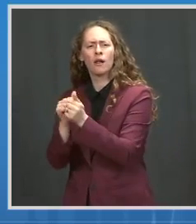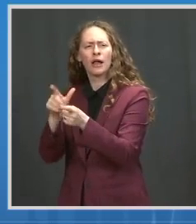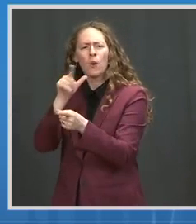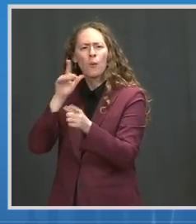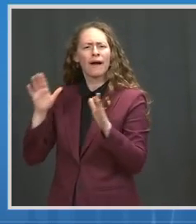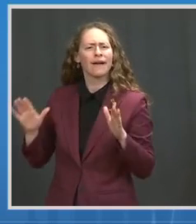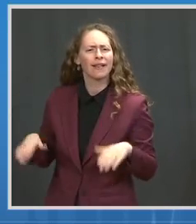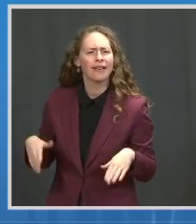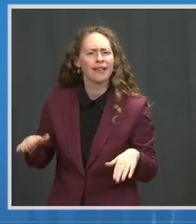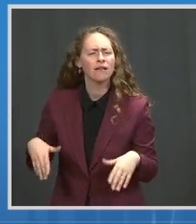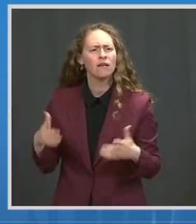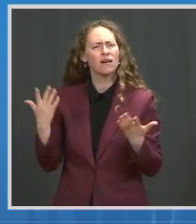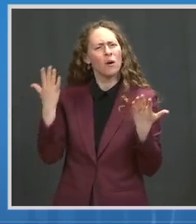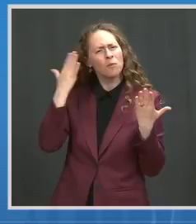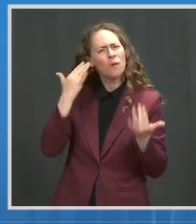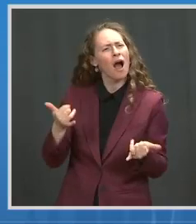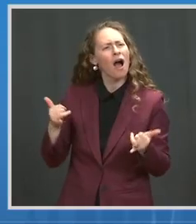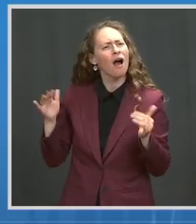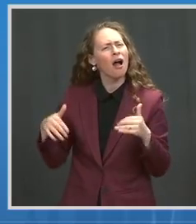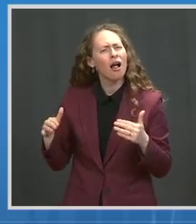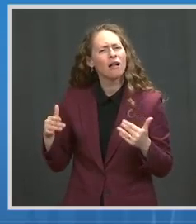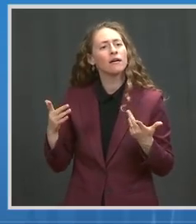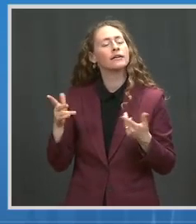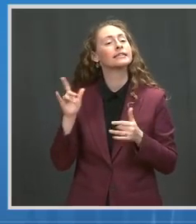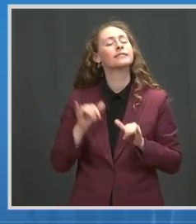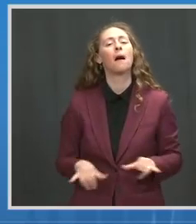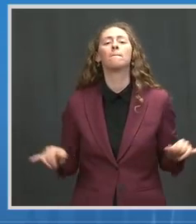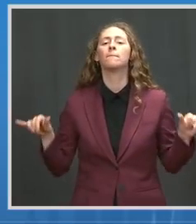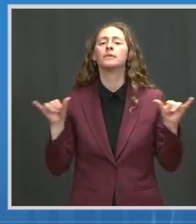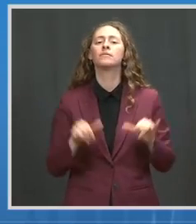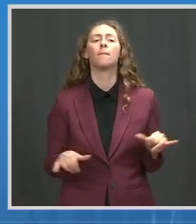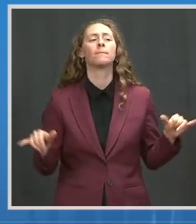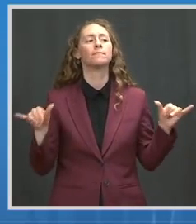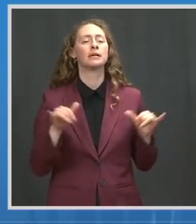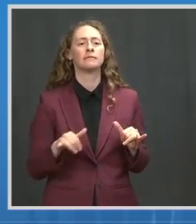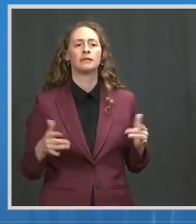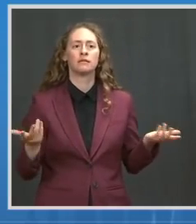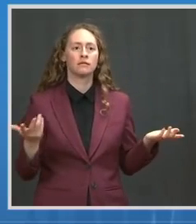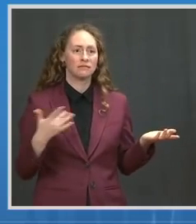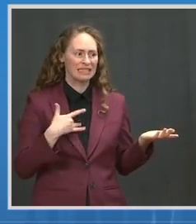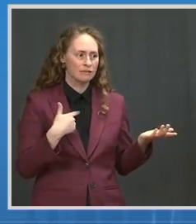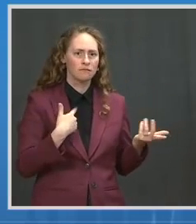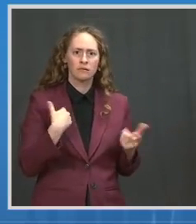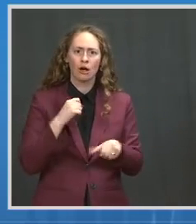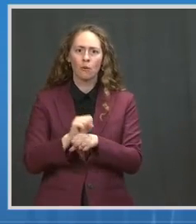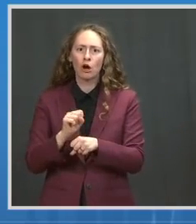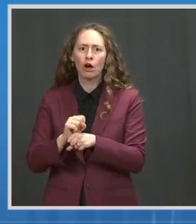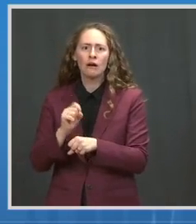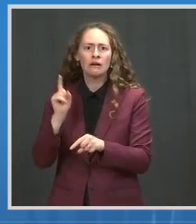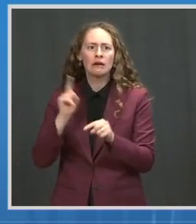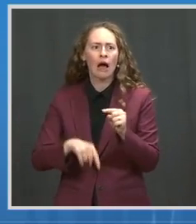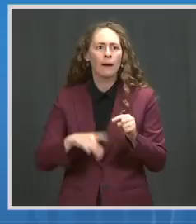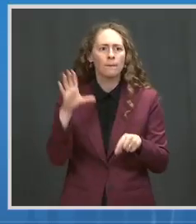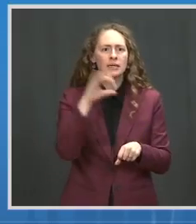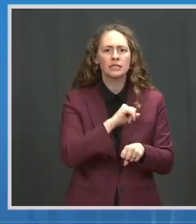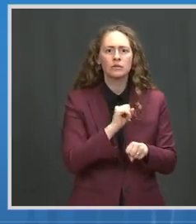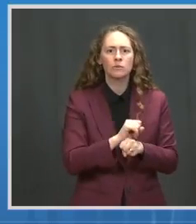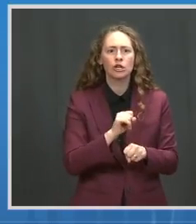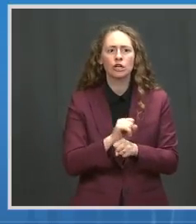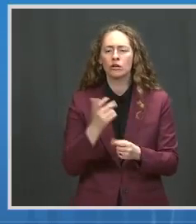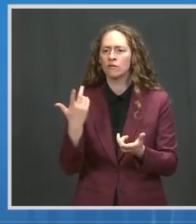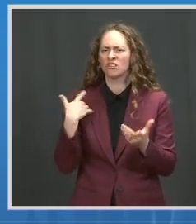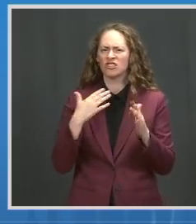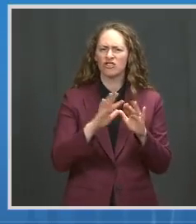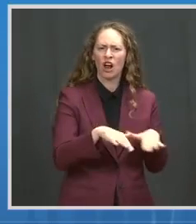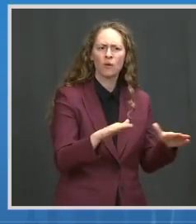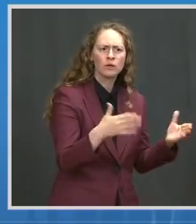shot. Many people have concerns about missing a day of work, about paying for childcare, or about how they will